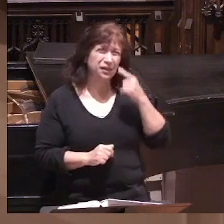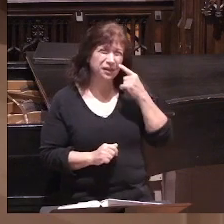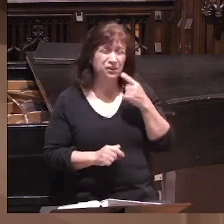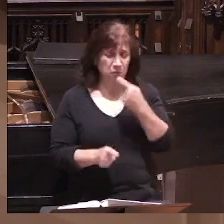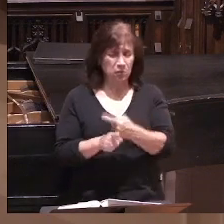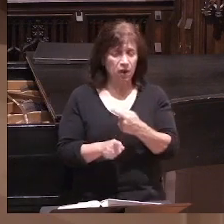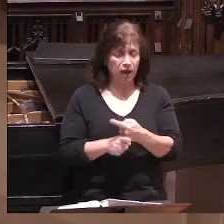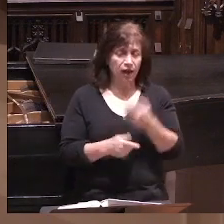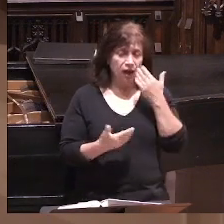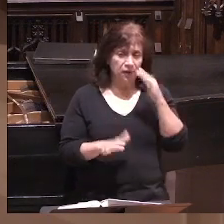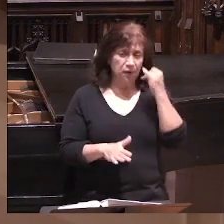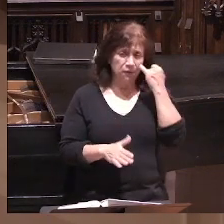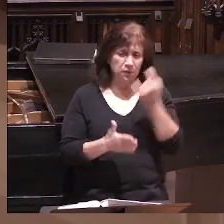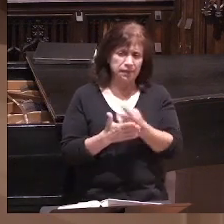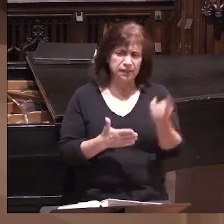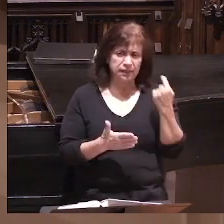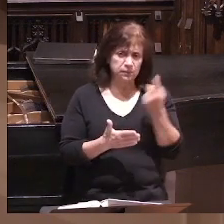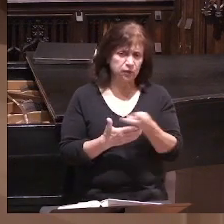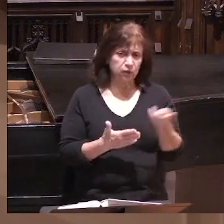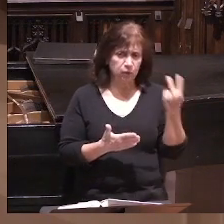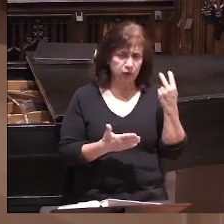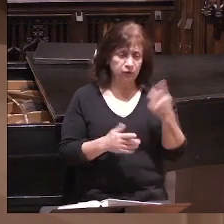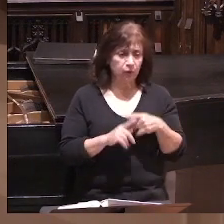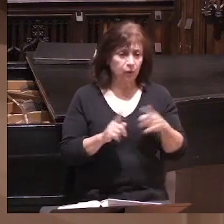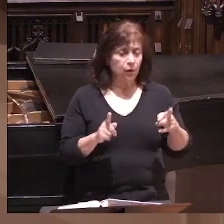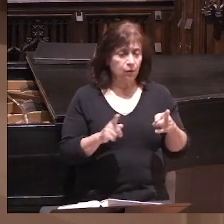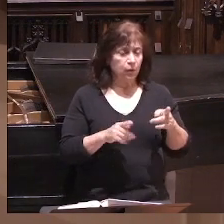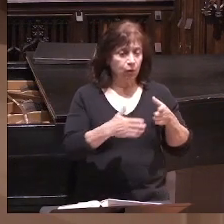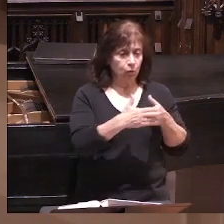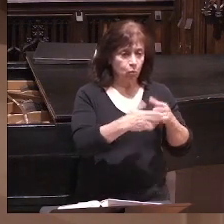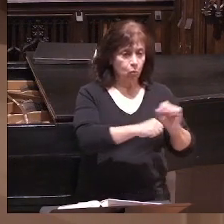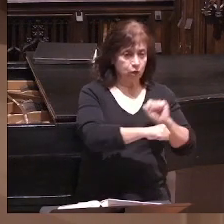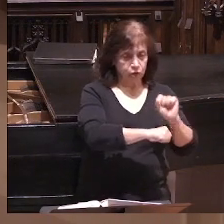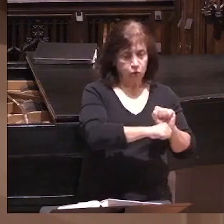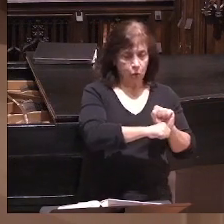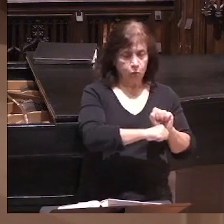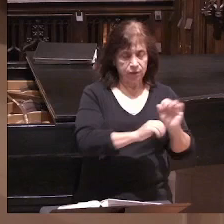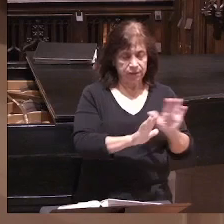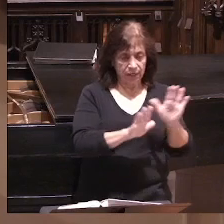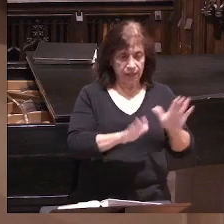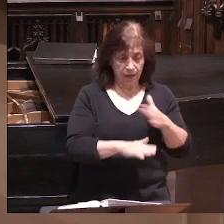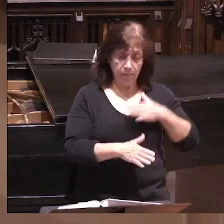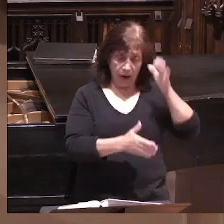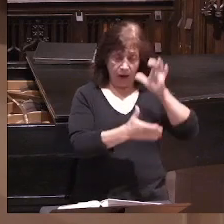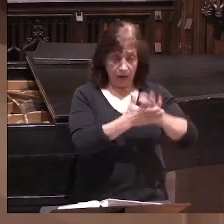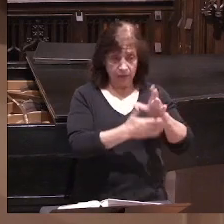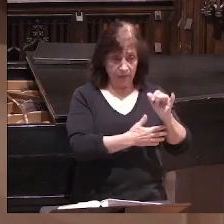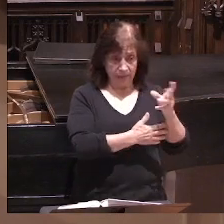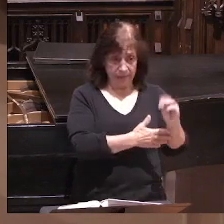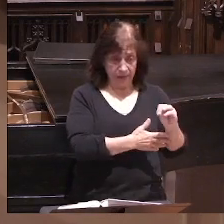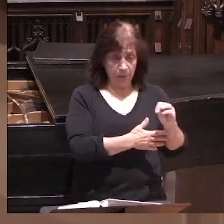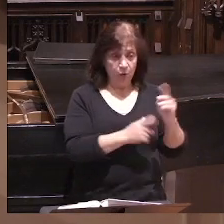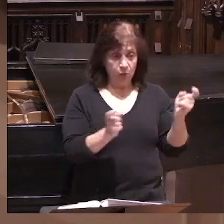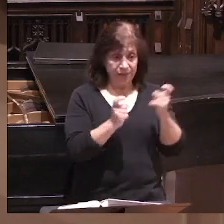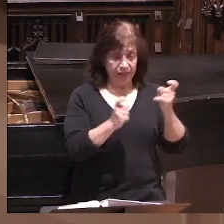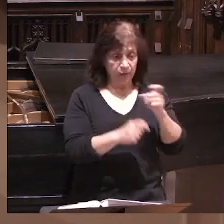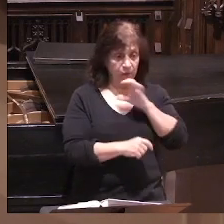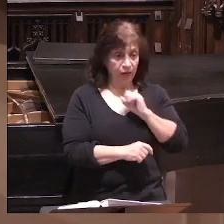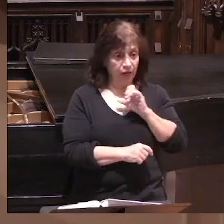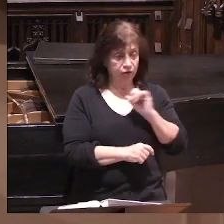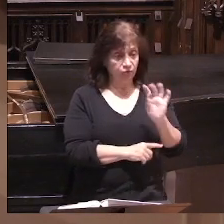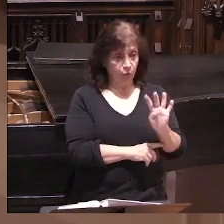you're right, I don't know if it was last Sunday or the Sunday before, but it was Cornerstone Sunday. And my husband Tim was celebrating 41